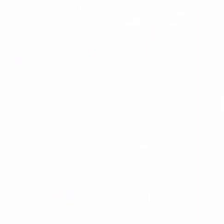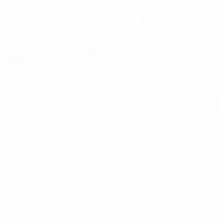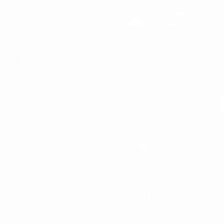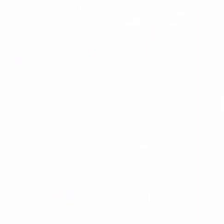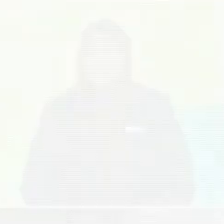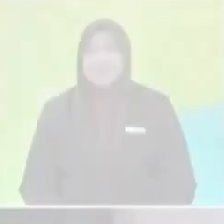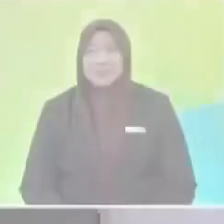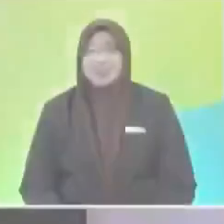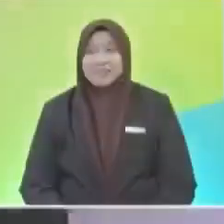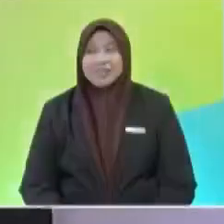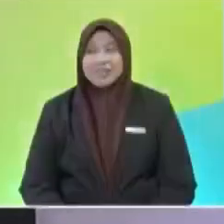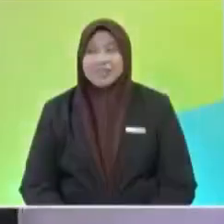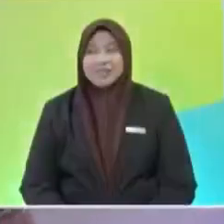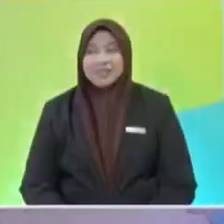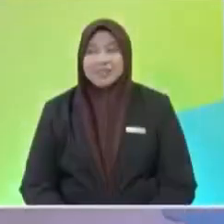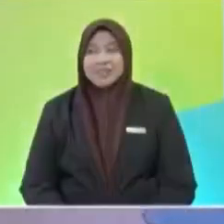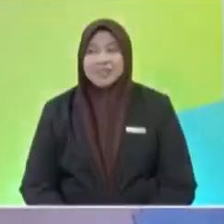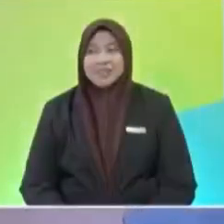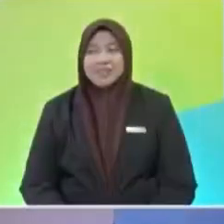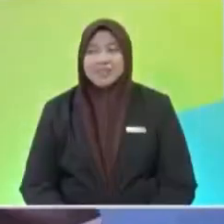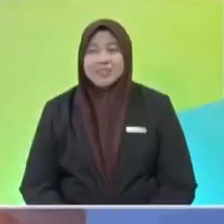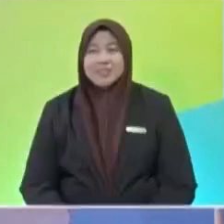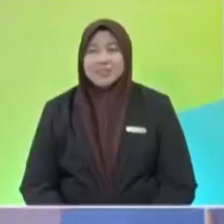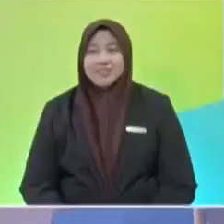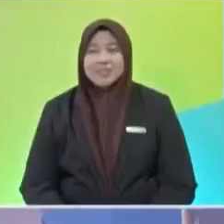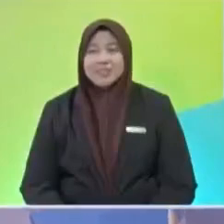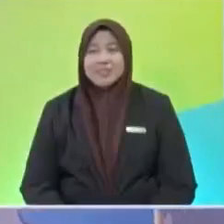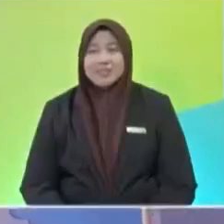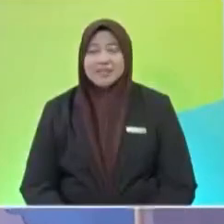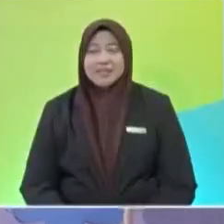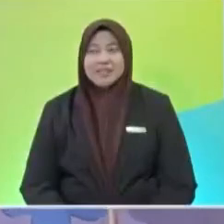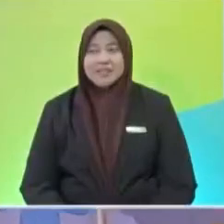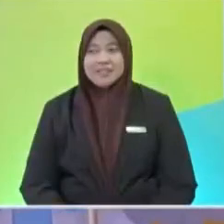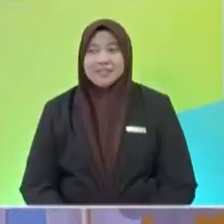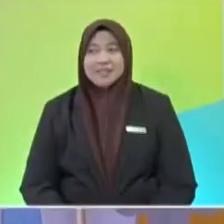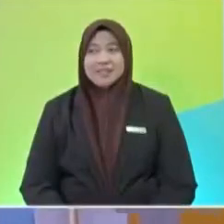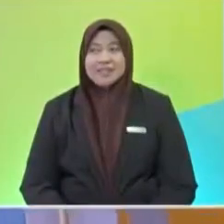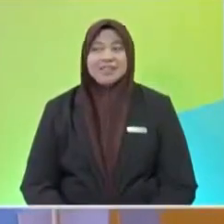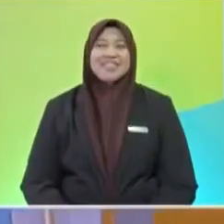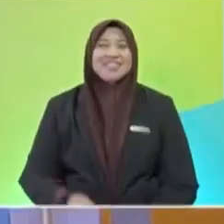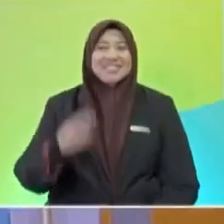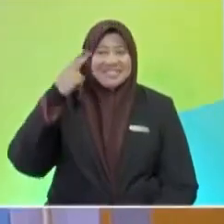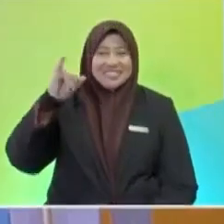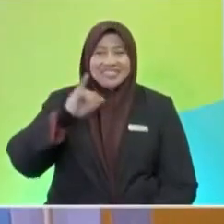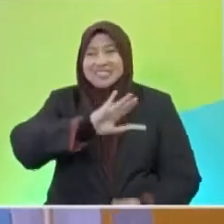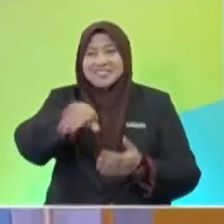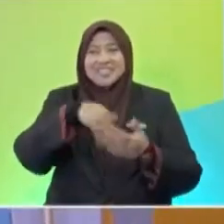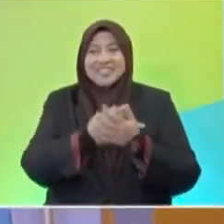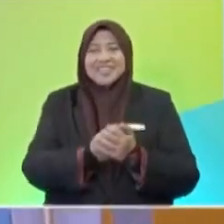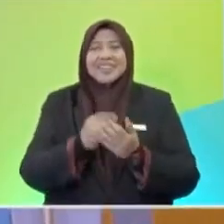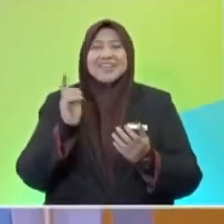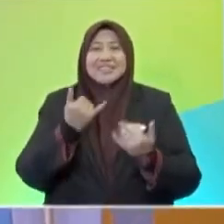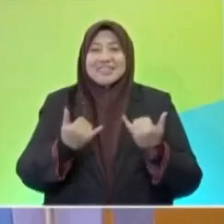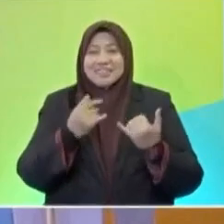Rawr, rawr, rawr, rawr. Oh, hi there! You're now watching Level 1